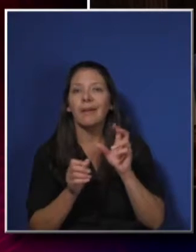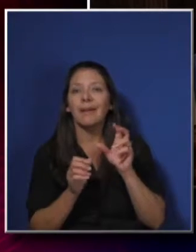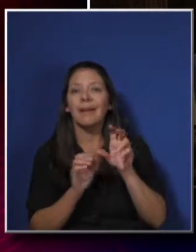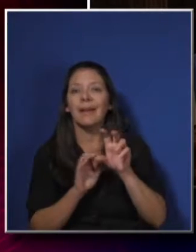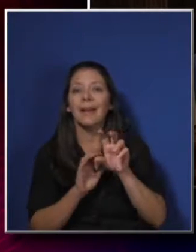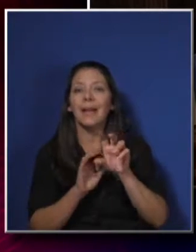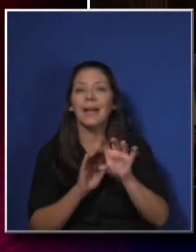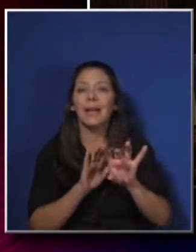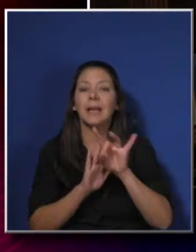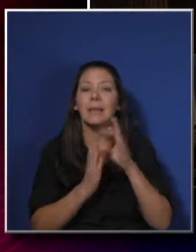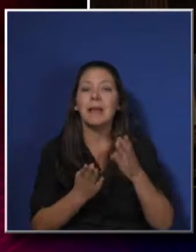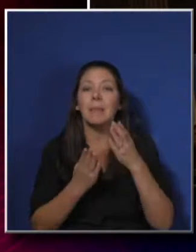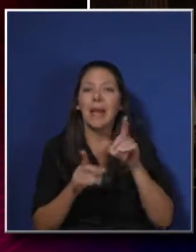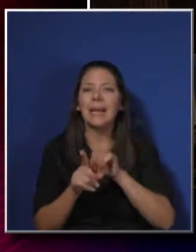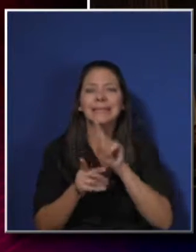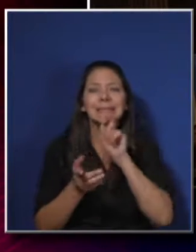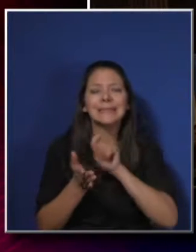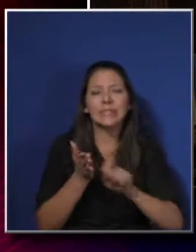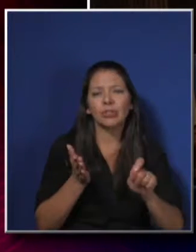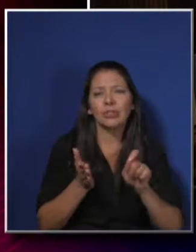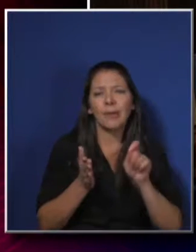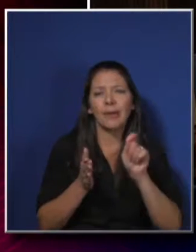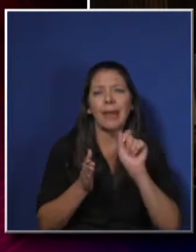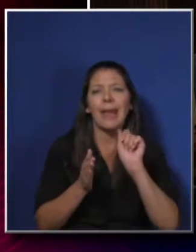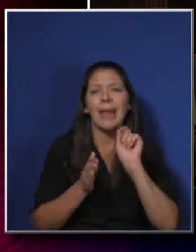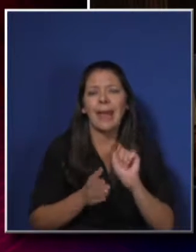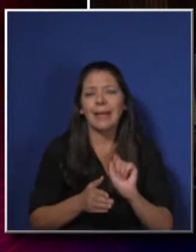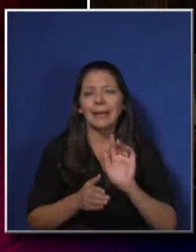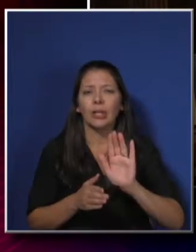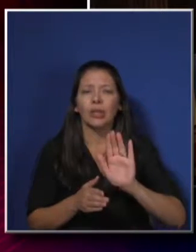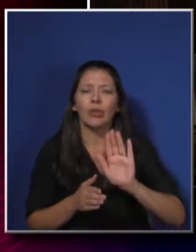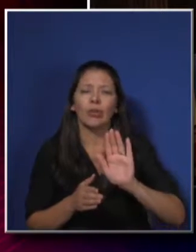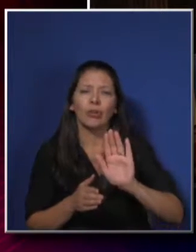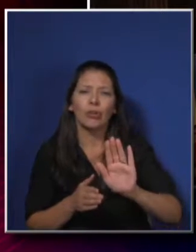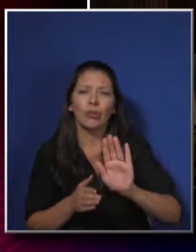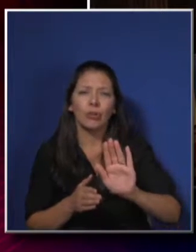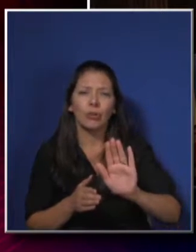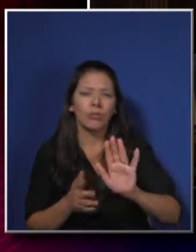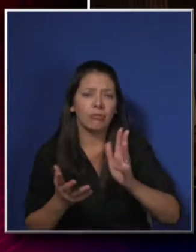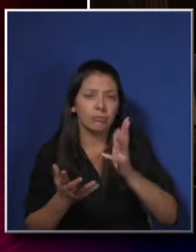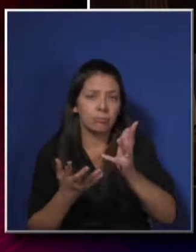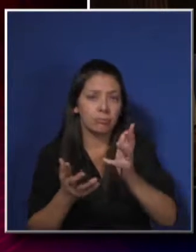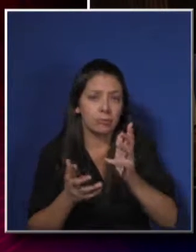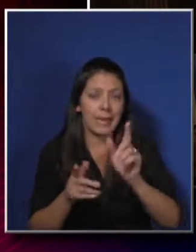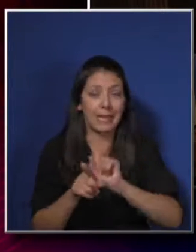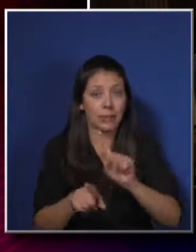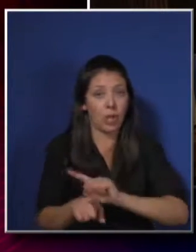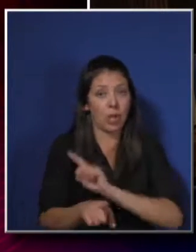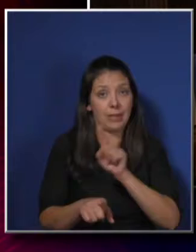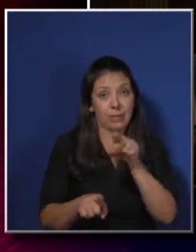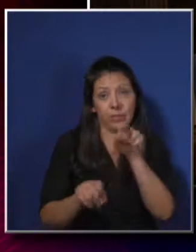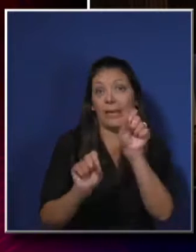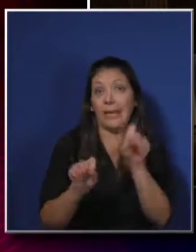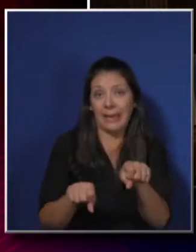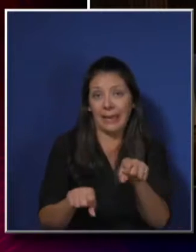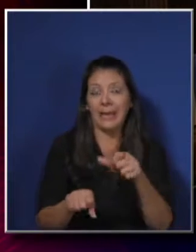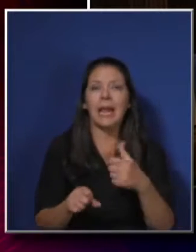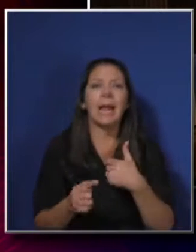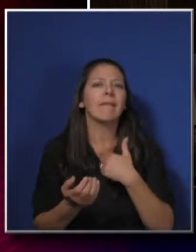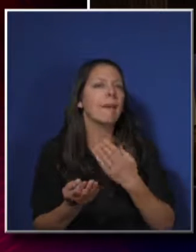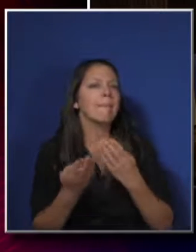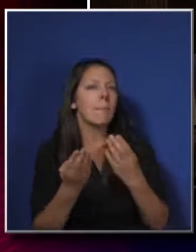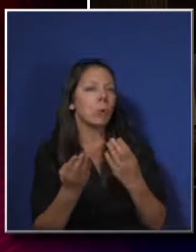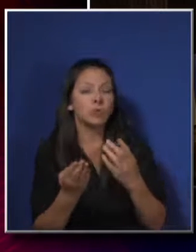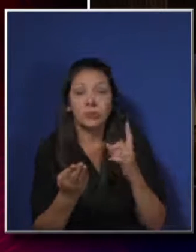as secretary at her, as long as she can. I have a motion, I have a